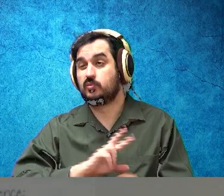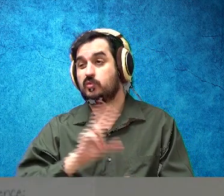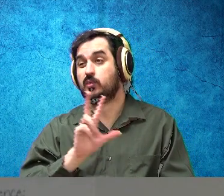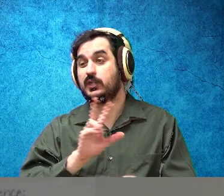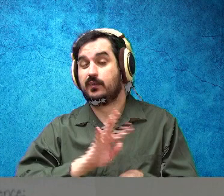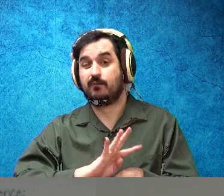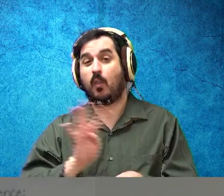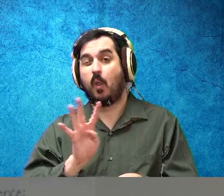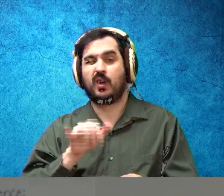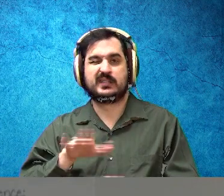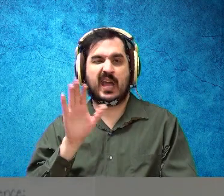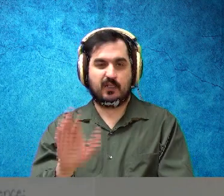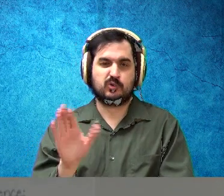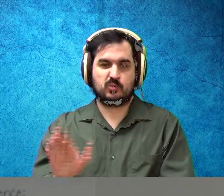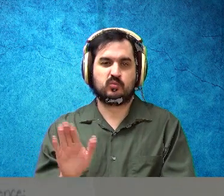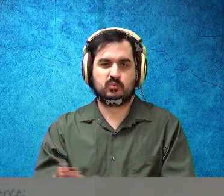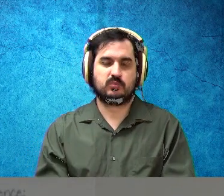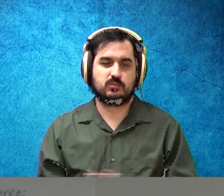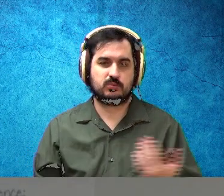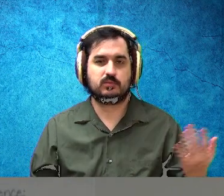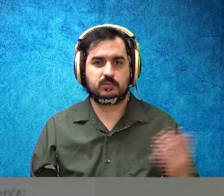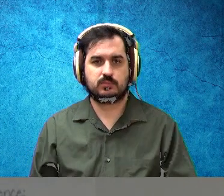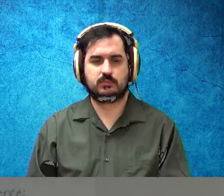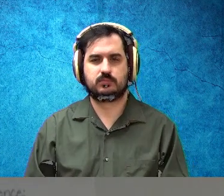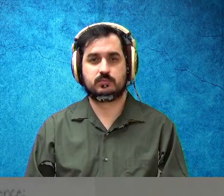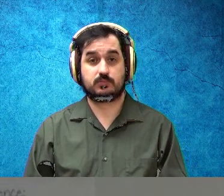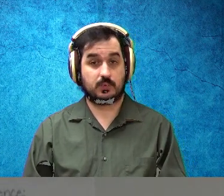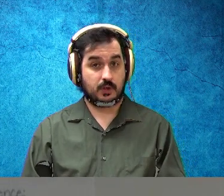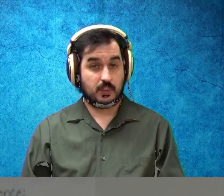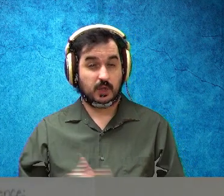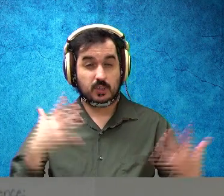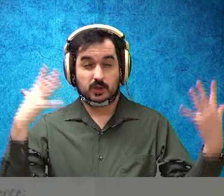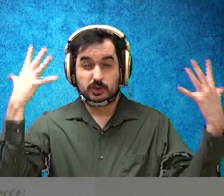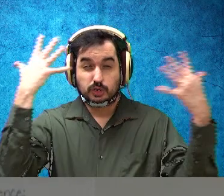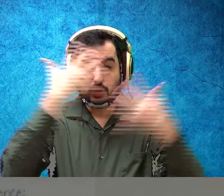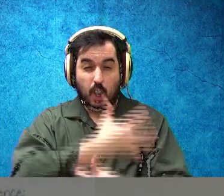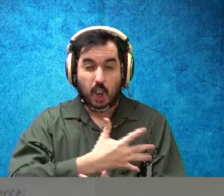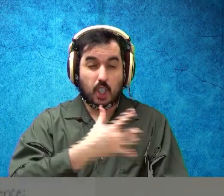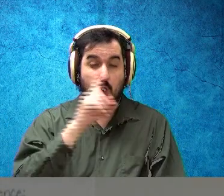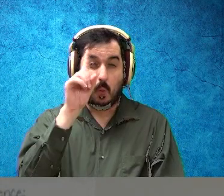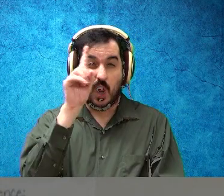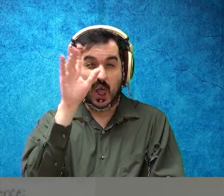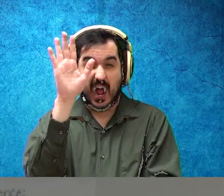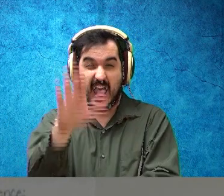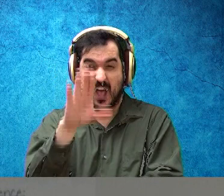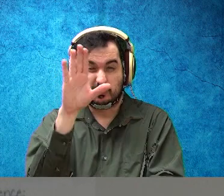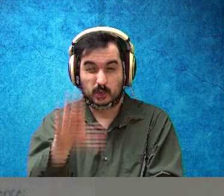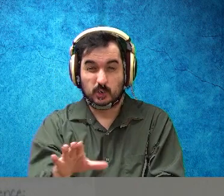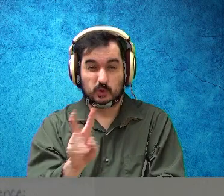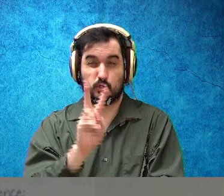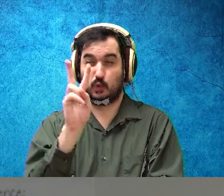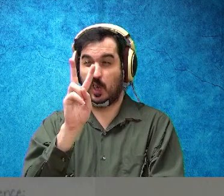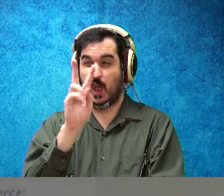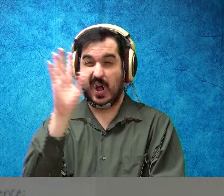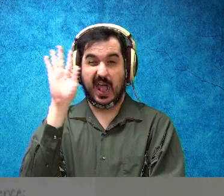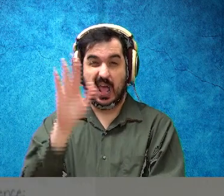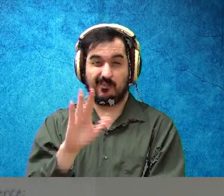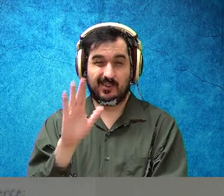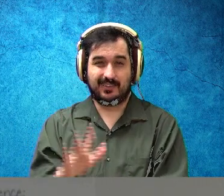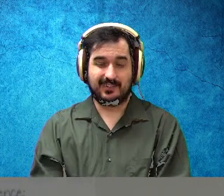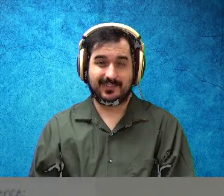afternoon. Wants to know what time it is. Is it dark at 1 o'clock in the afternoon? Or 2 o'clock, or 3 o'clock, or 4